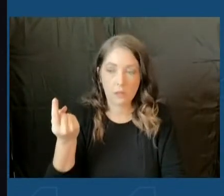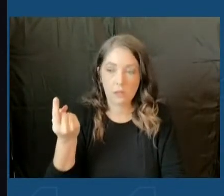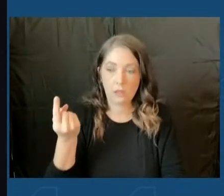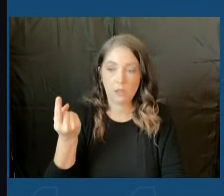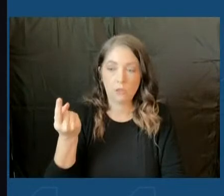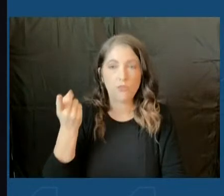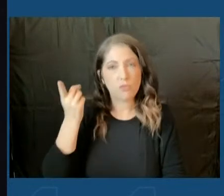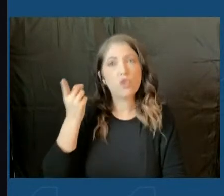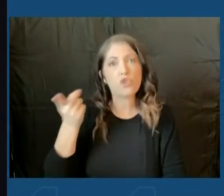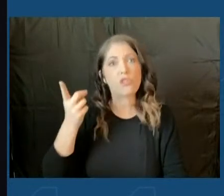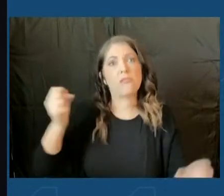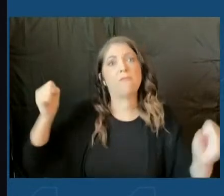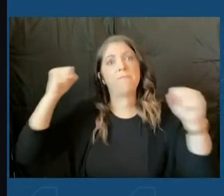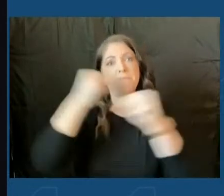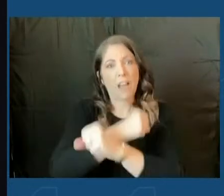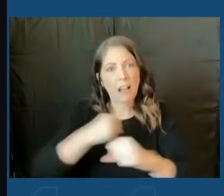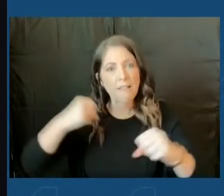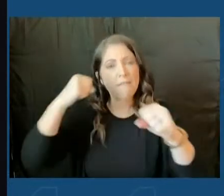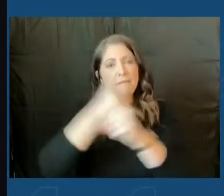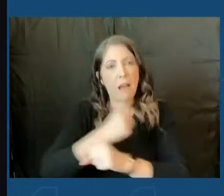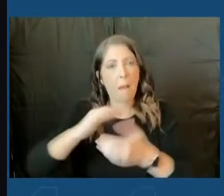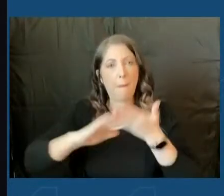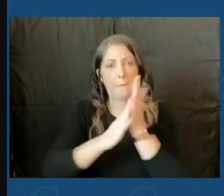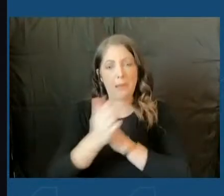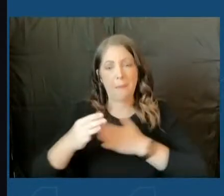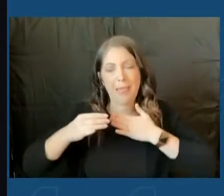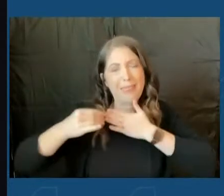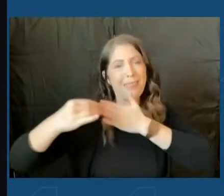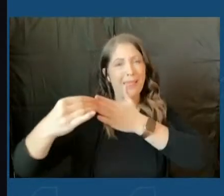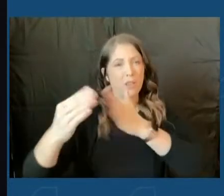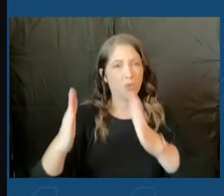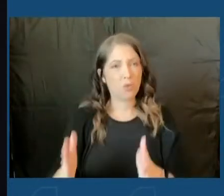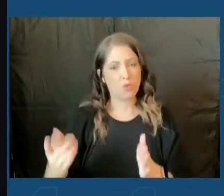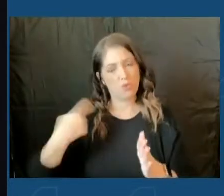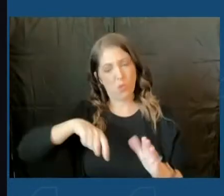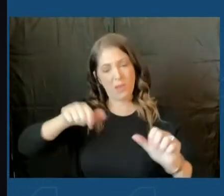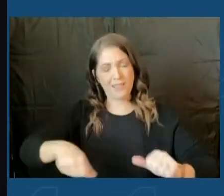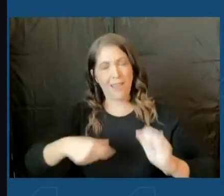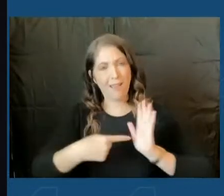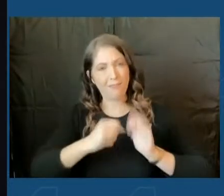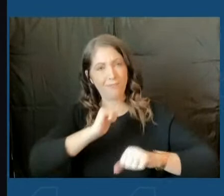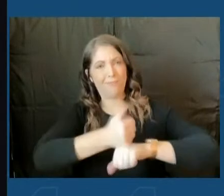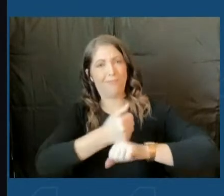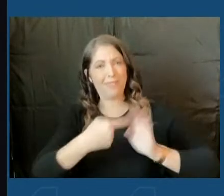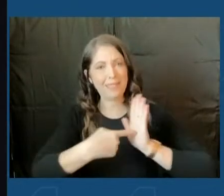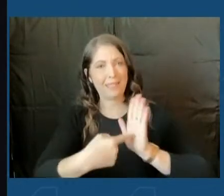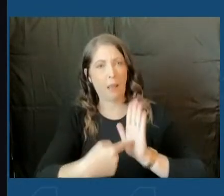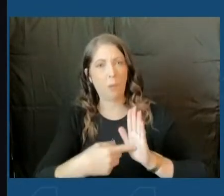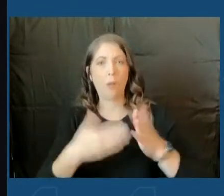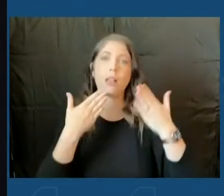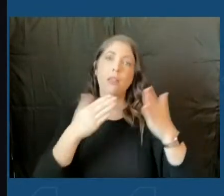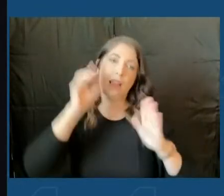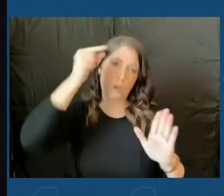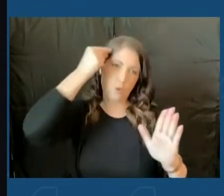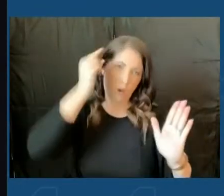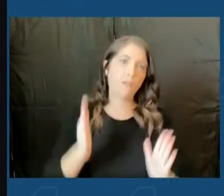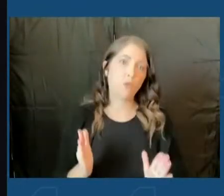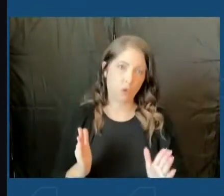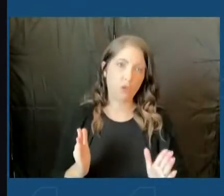fight to be the leader so that we could set an example. Thank you, Governor Hochul.